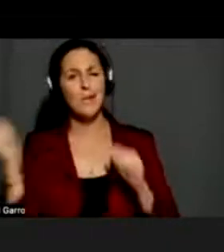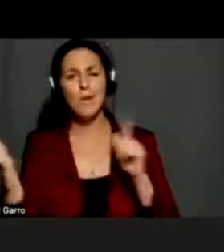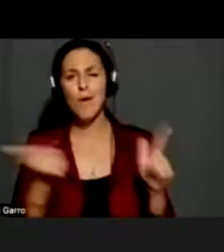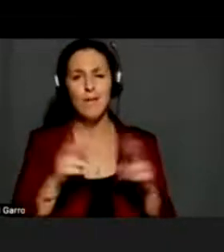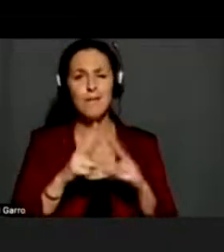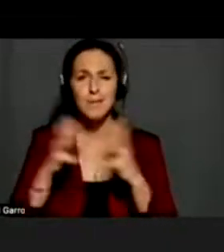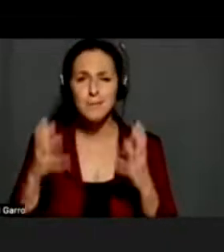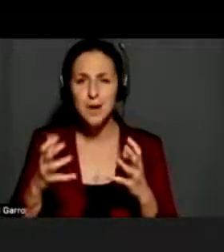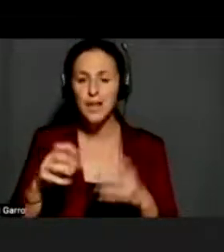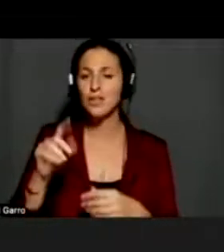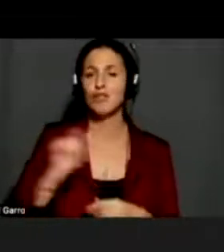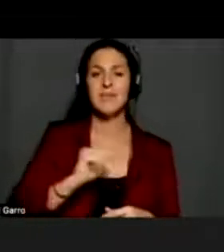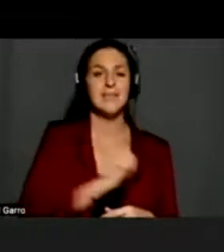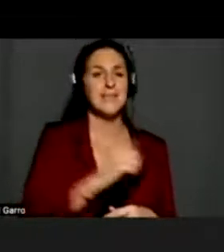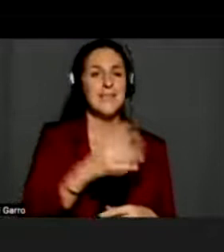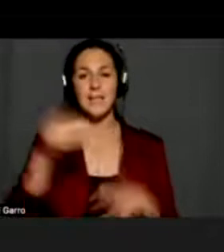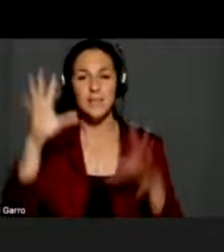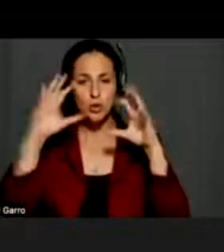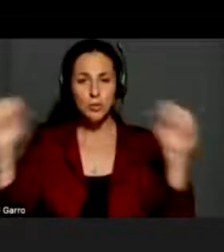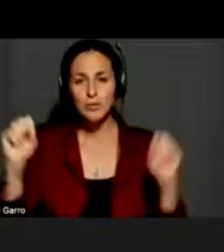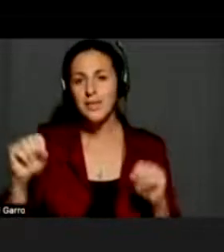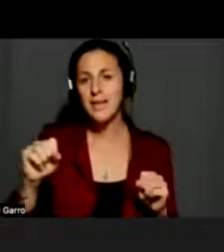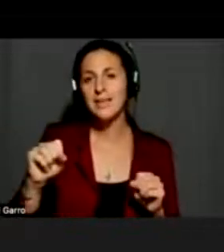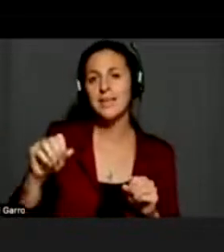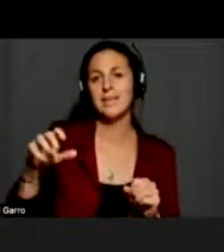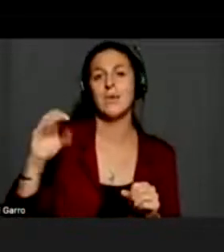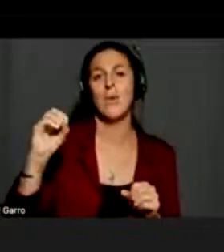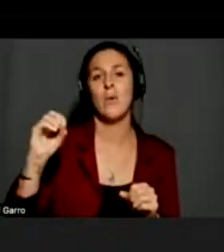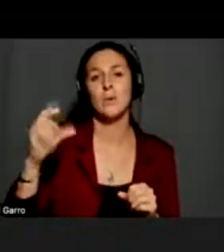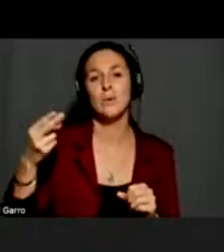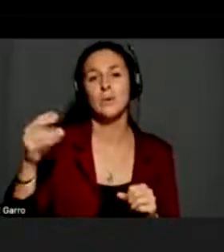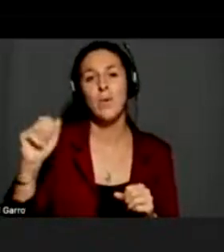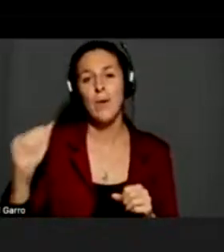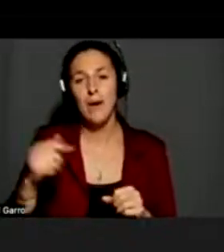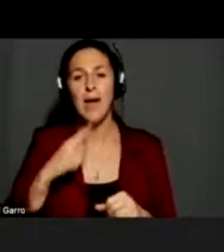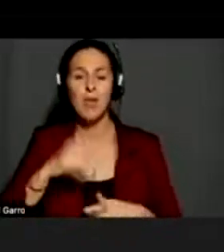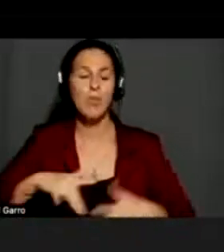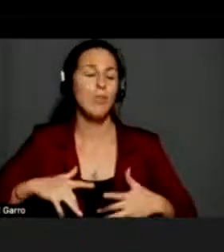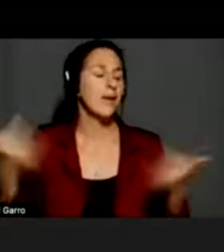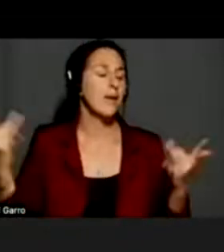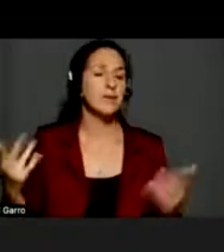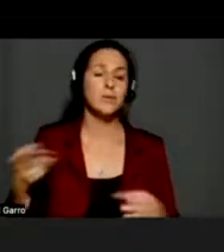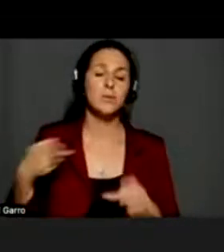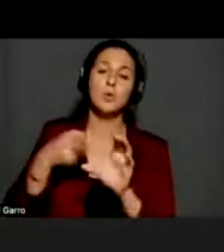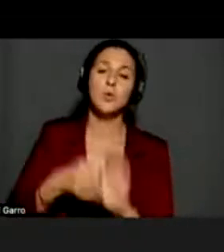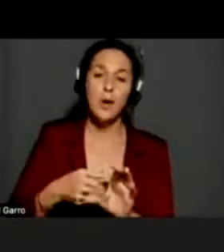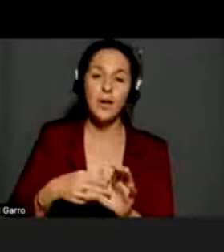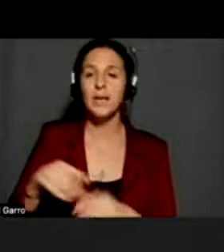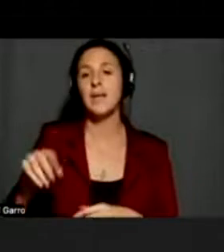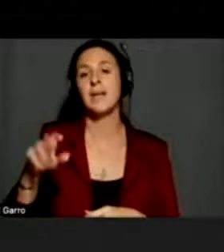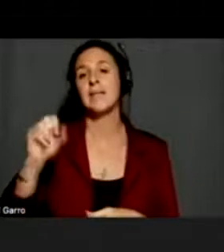much, trustees and Superintendent Ochoa. I am thrilled to be joining the San Mateo-Foster City